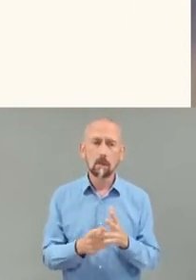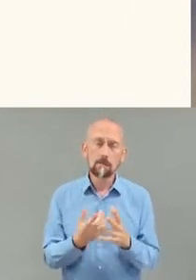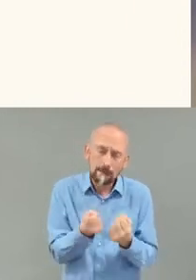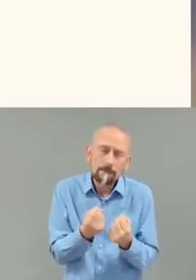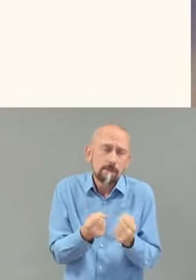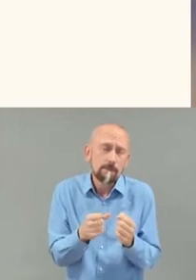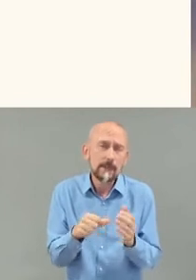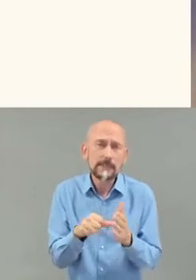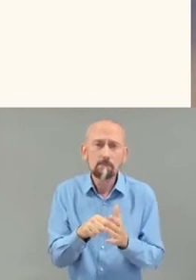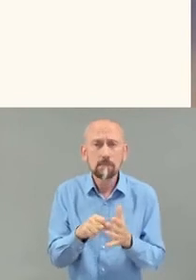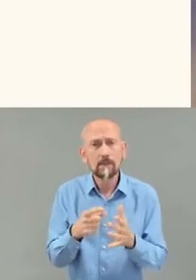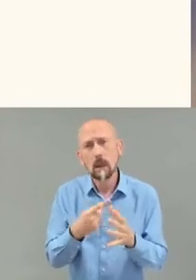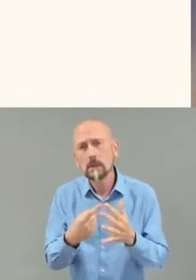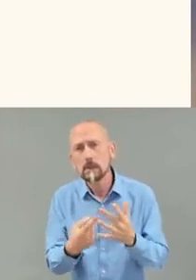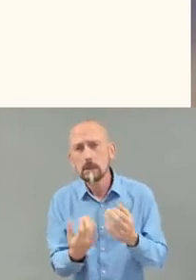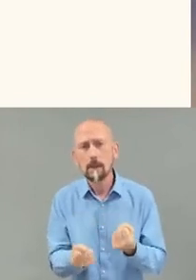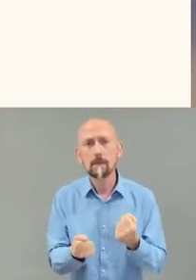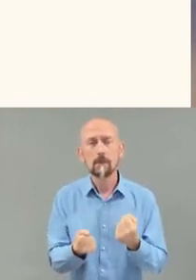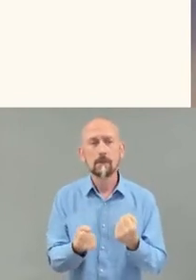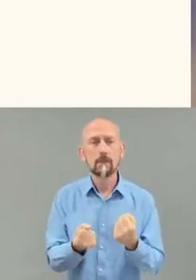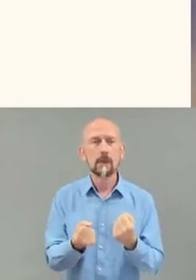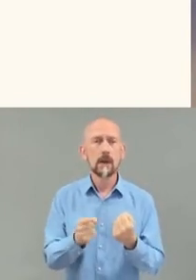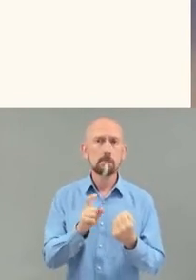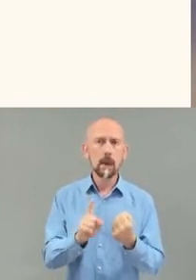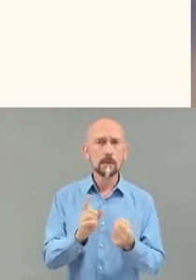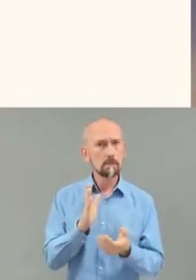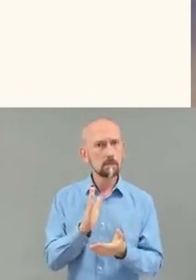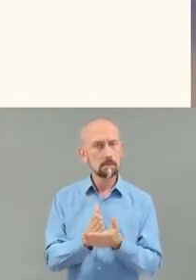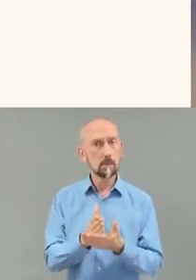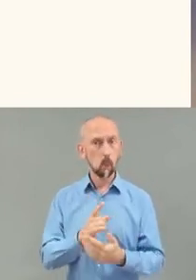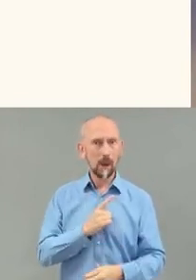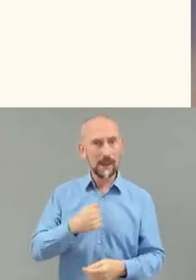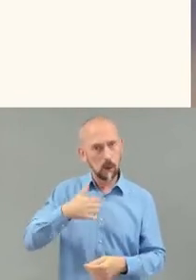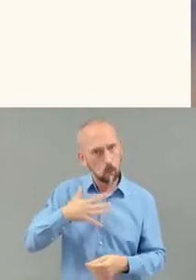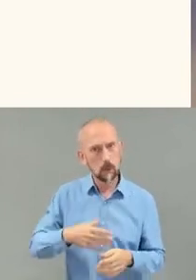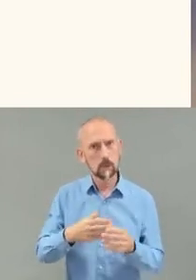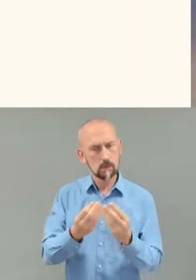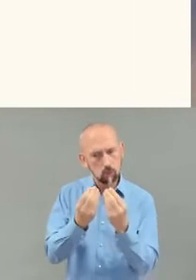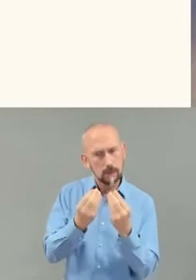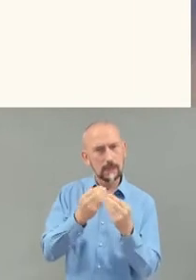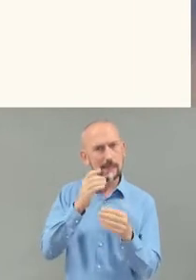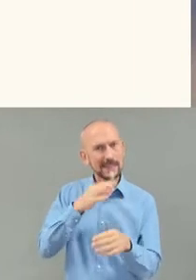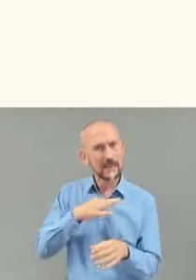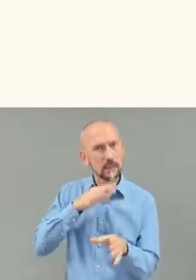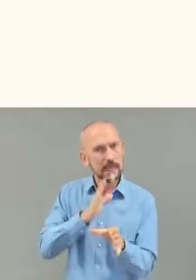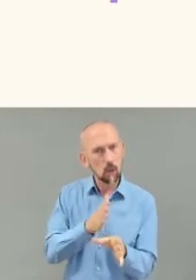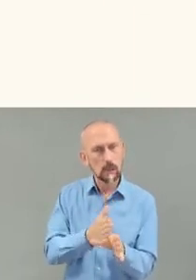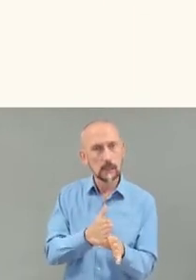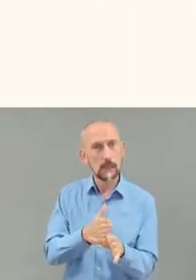but for me, it is one of the reasons why I wanted to be a clinical psychologist, was to make the profession a better place.